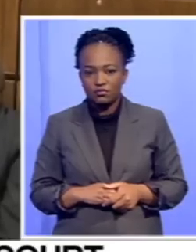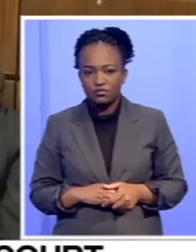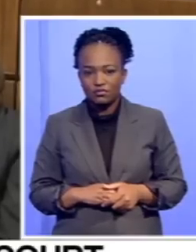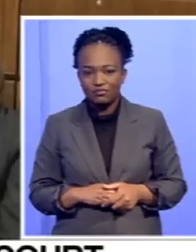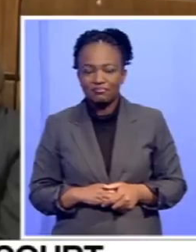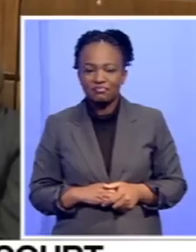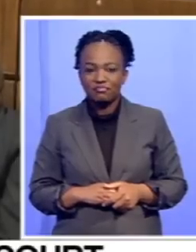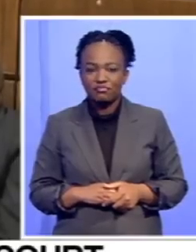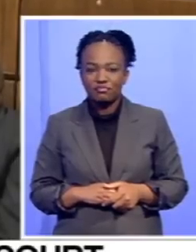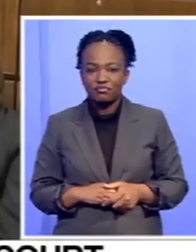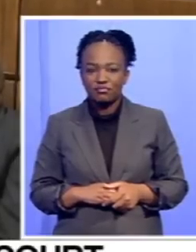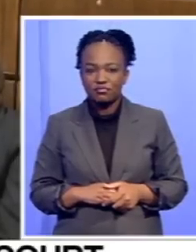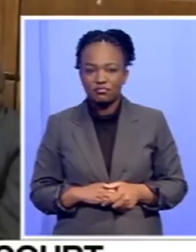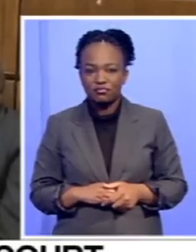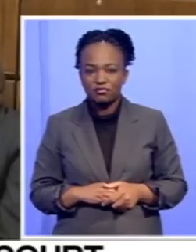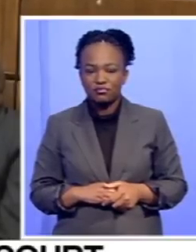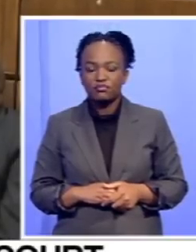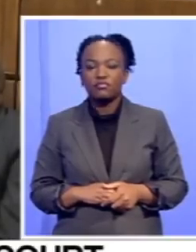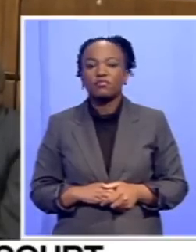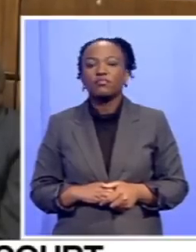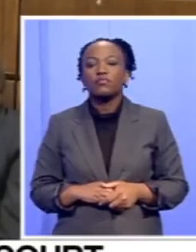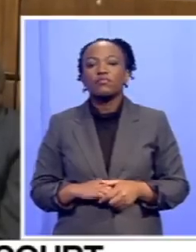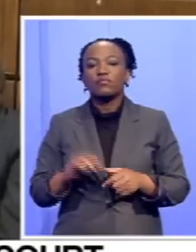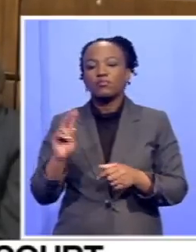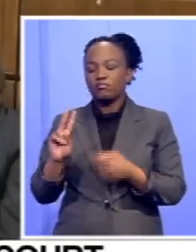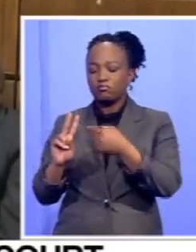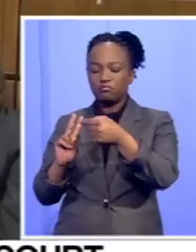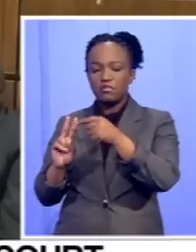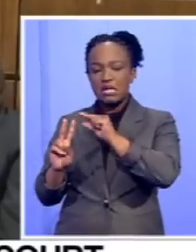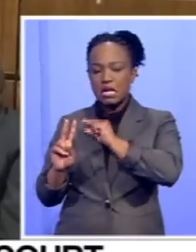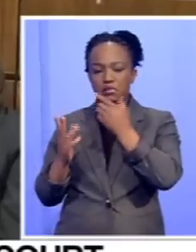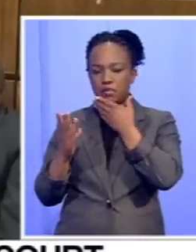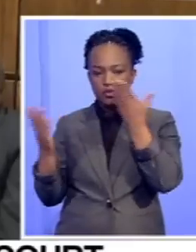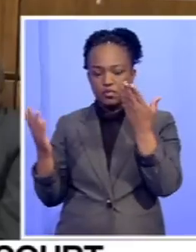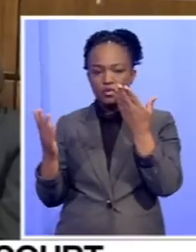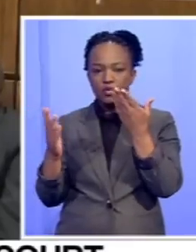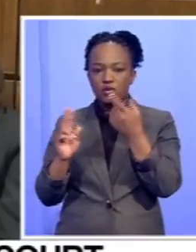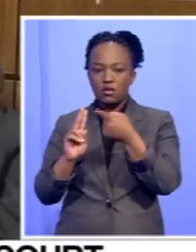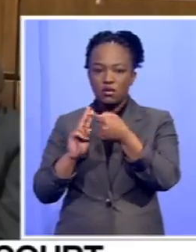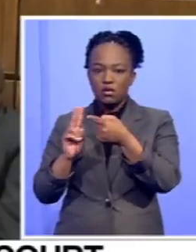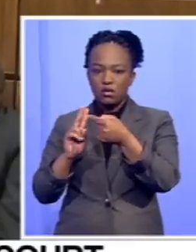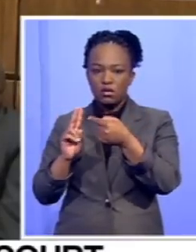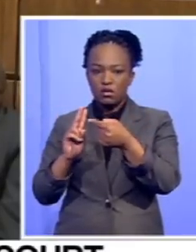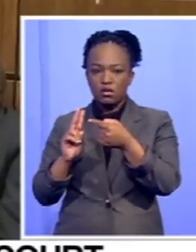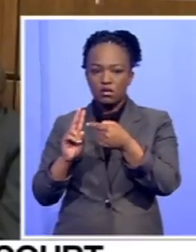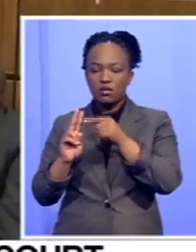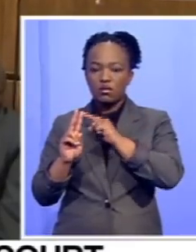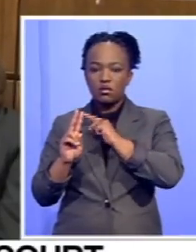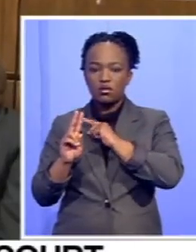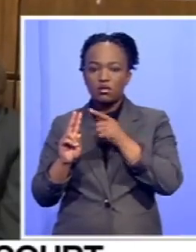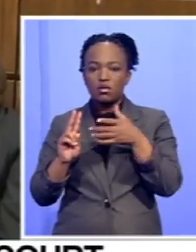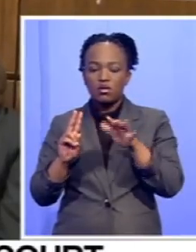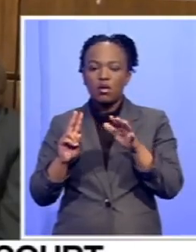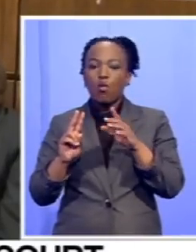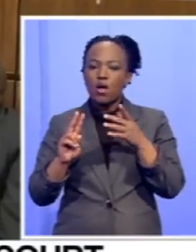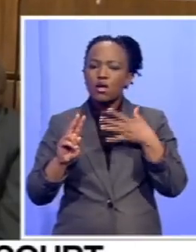The basis of the not guilty plea is that one of justification. Both accused believed they went up to enter the cemetery